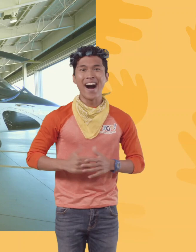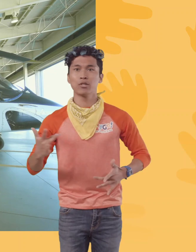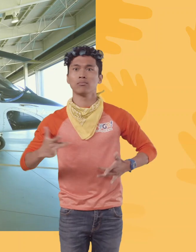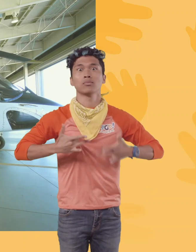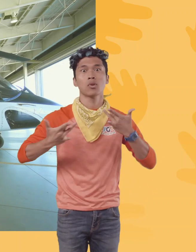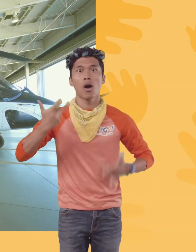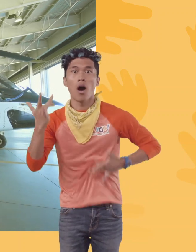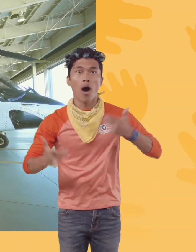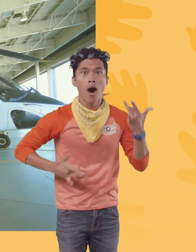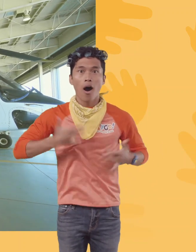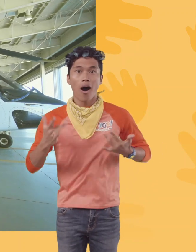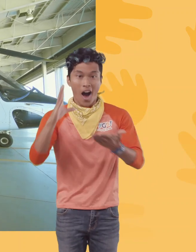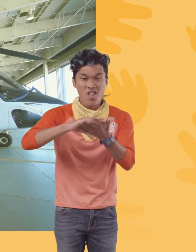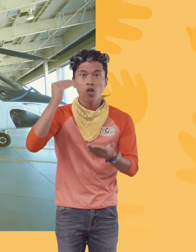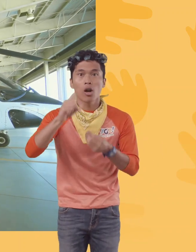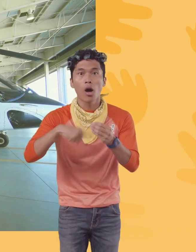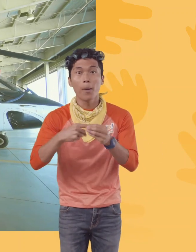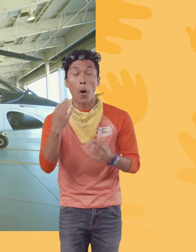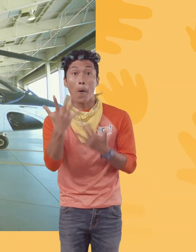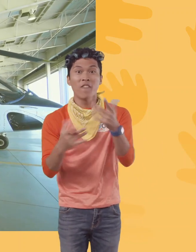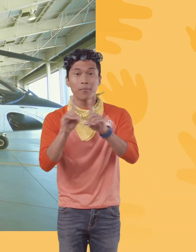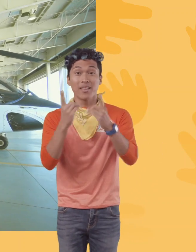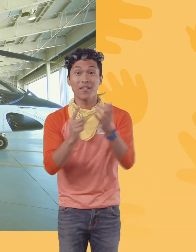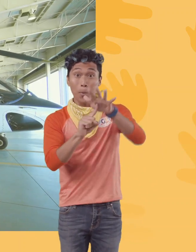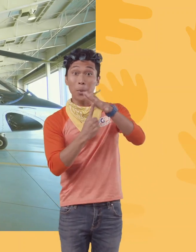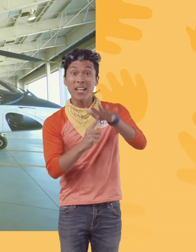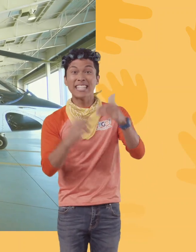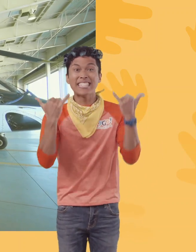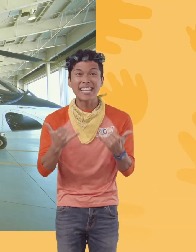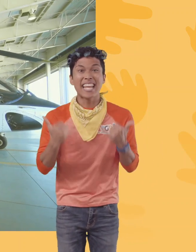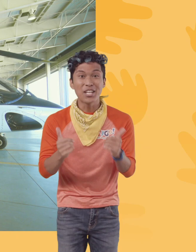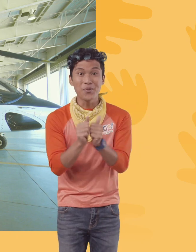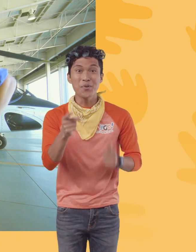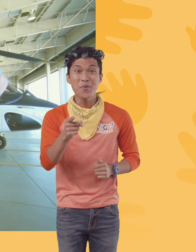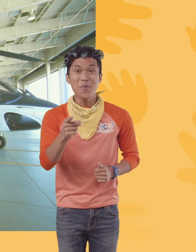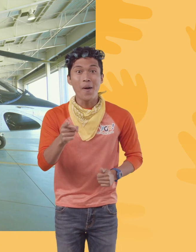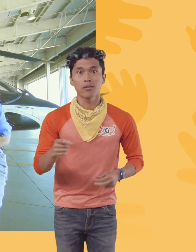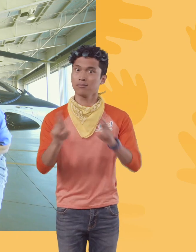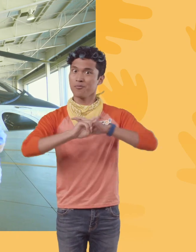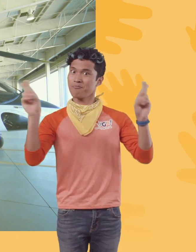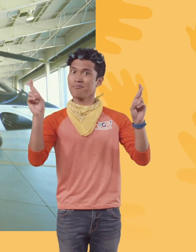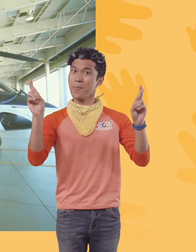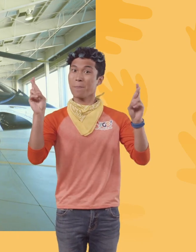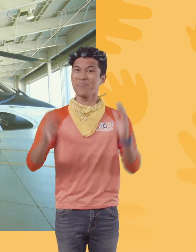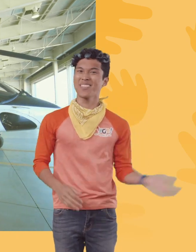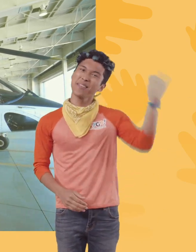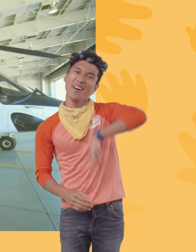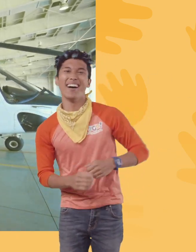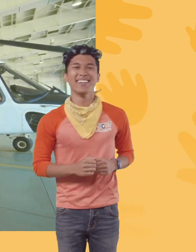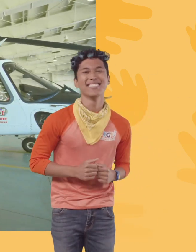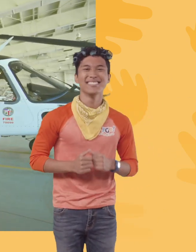I am so excited to learn about fire department helicopters today with you! Are you ready? Let's